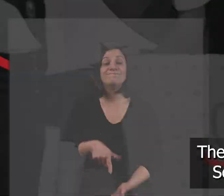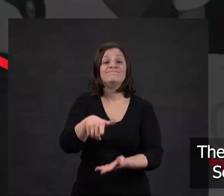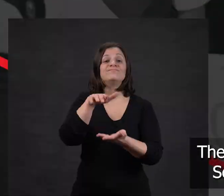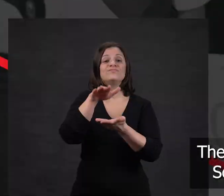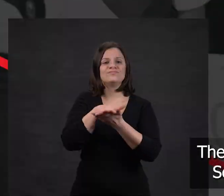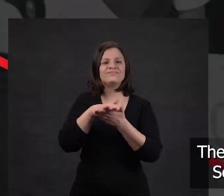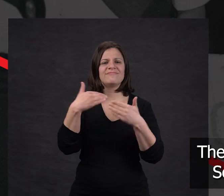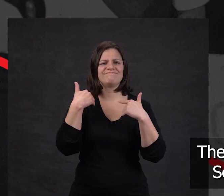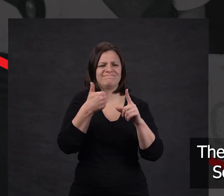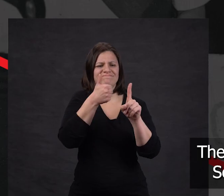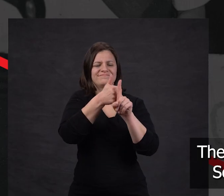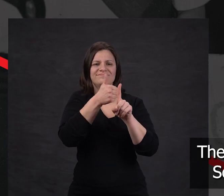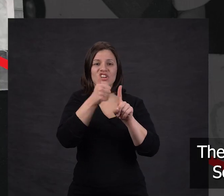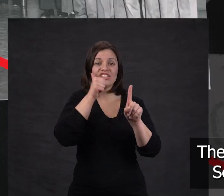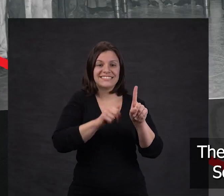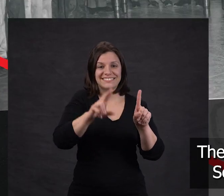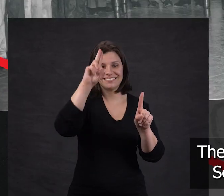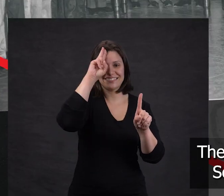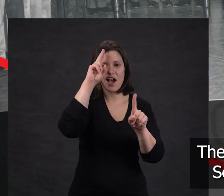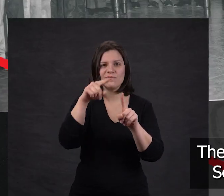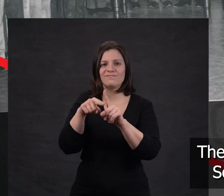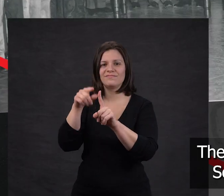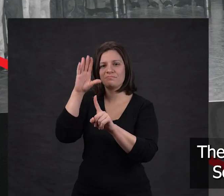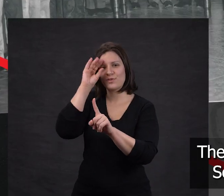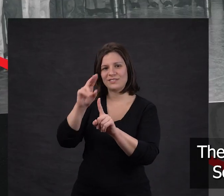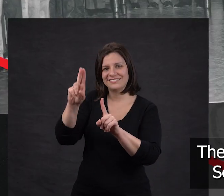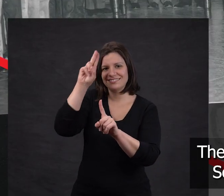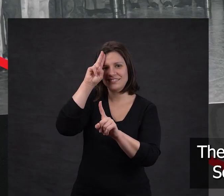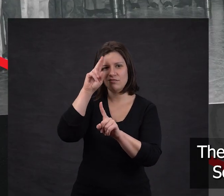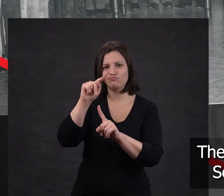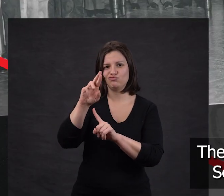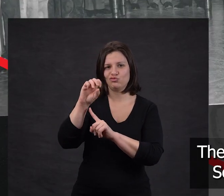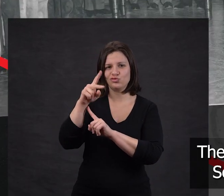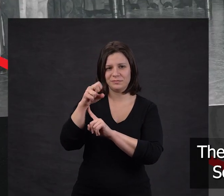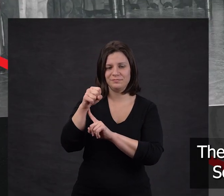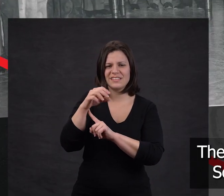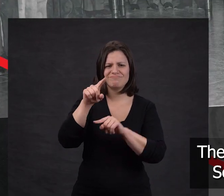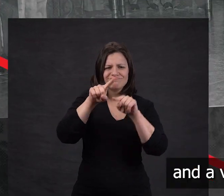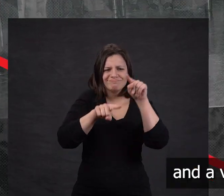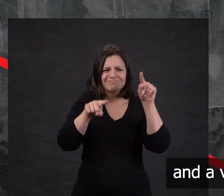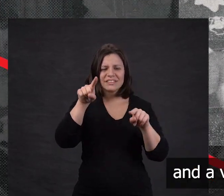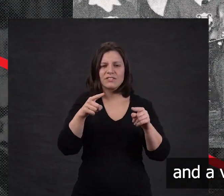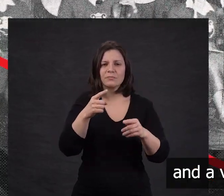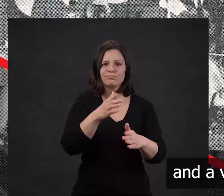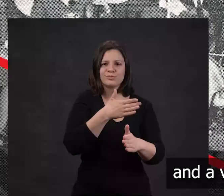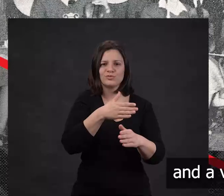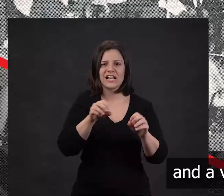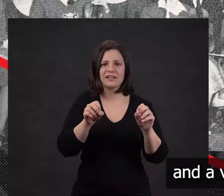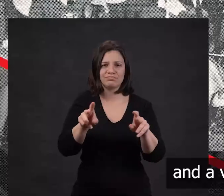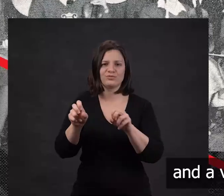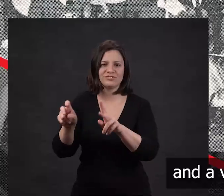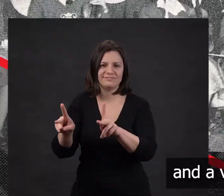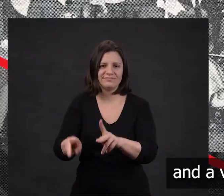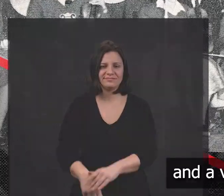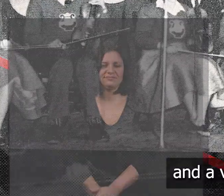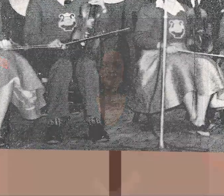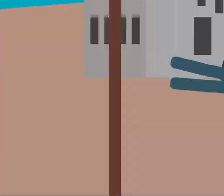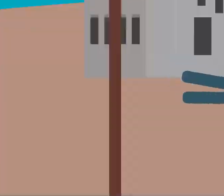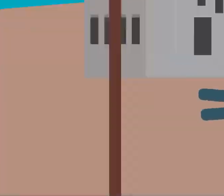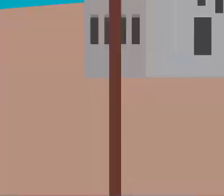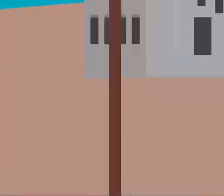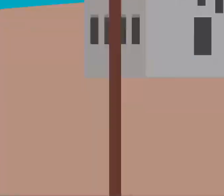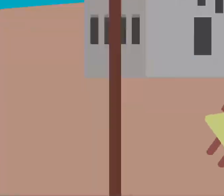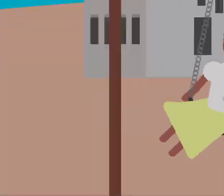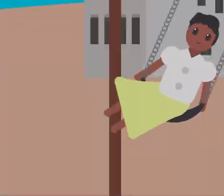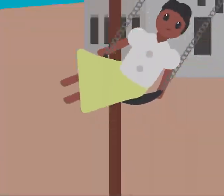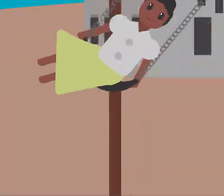The school also had its own Girl Scout and Boy Scout troops, and a variety of musical opportunities. Animation,